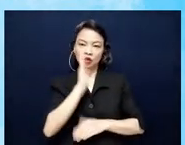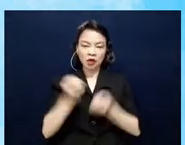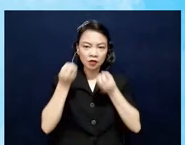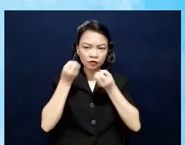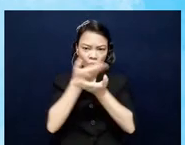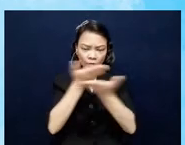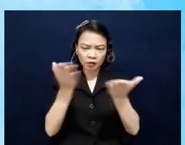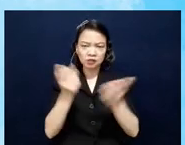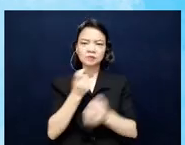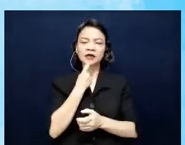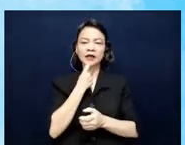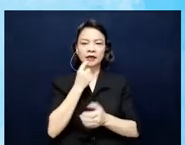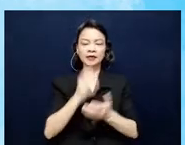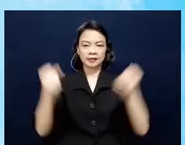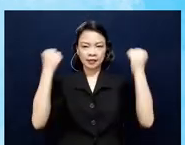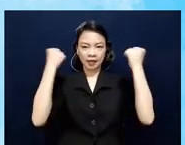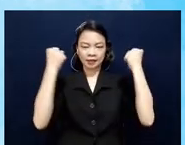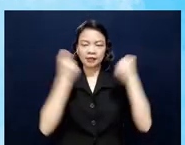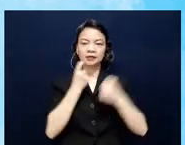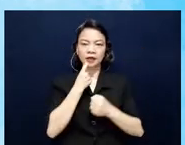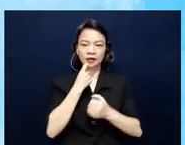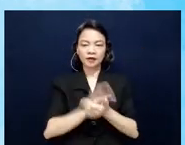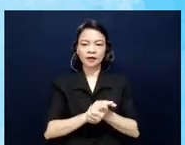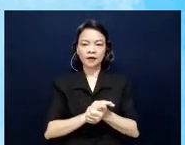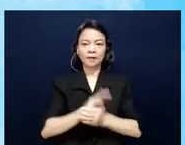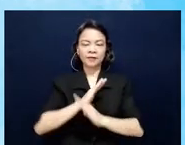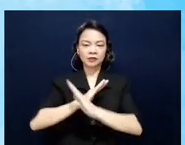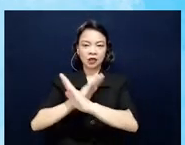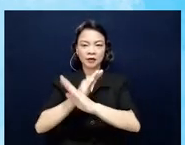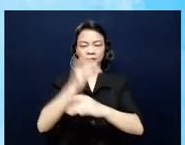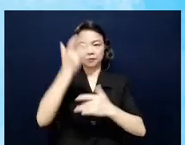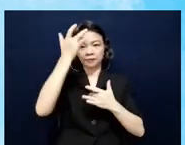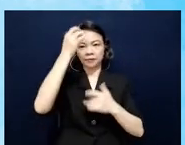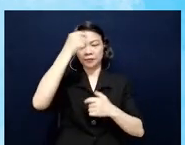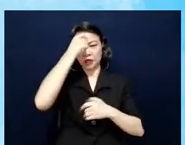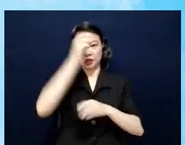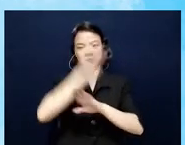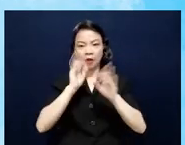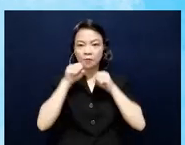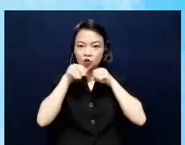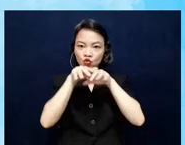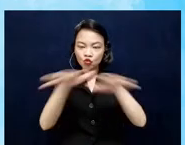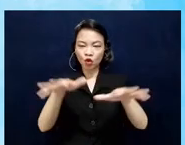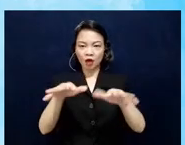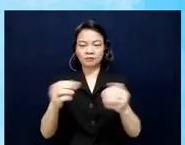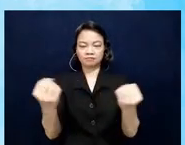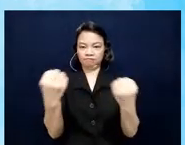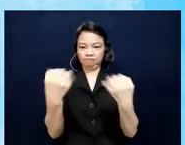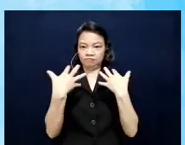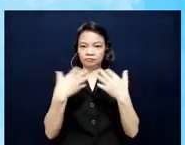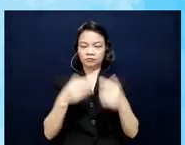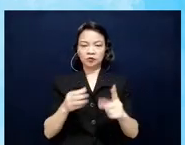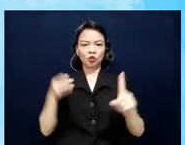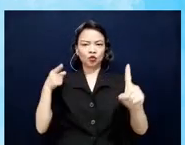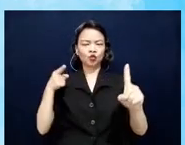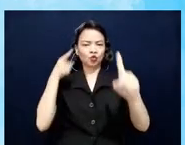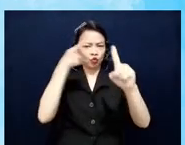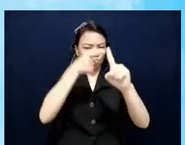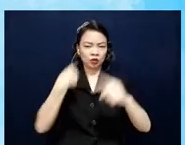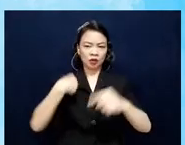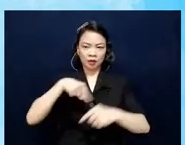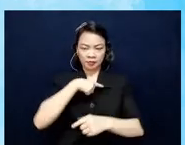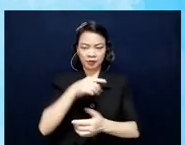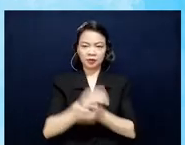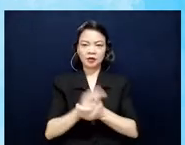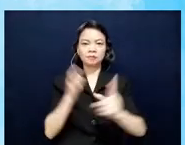disease prevention programming. Indirectly, our target is to reach an additional 400,000 young